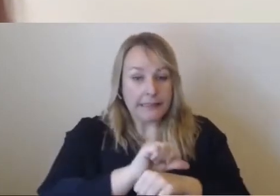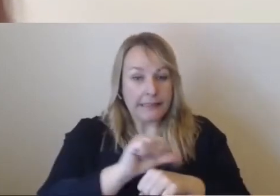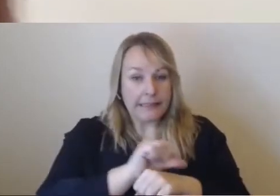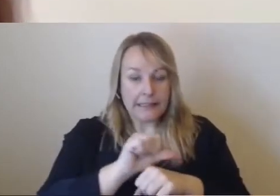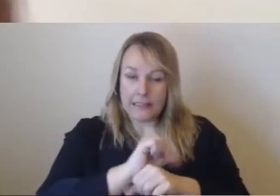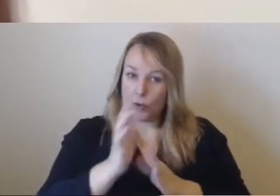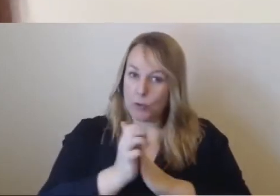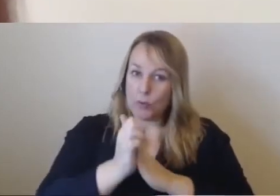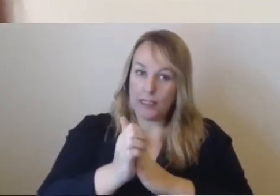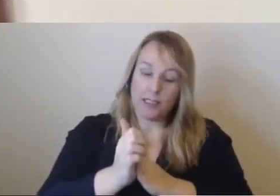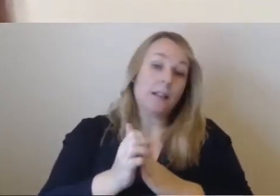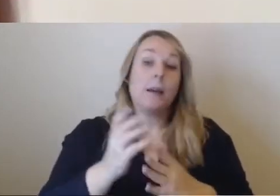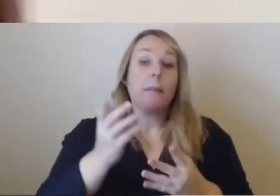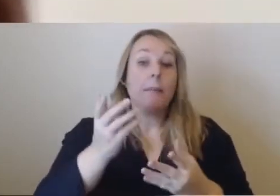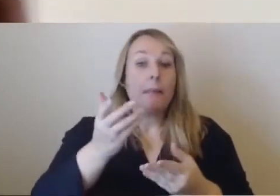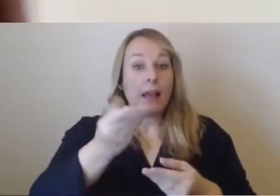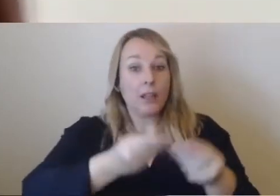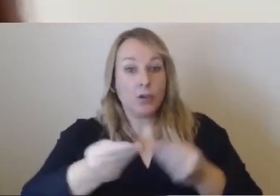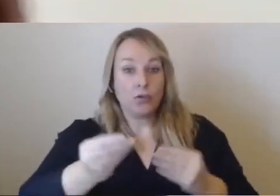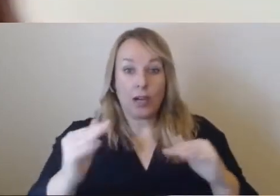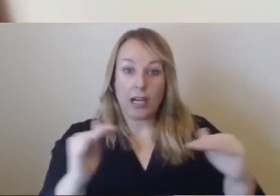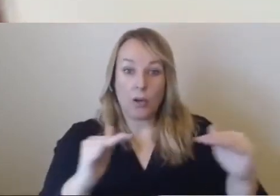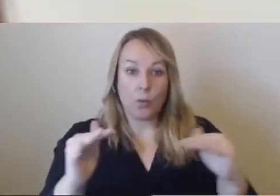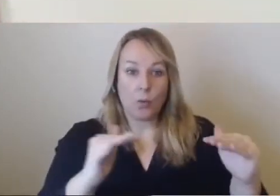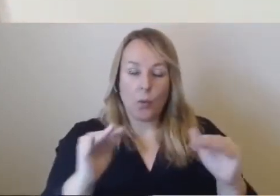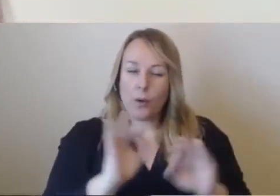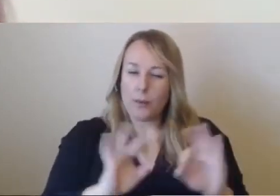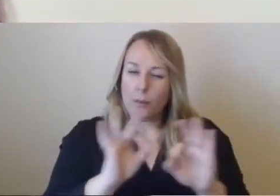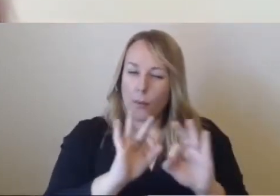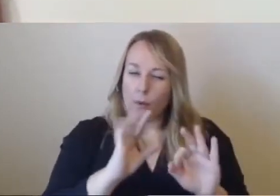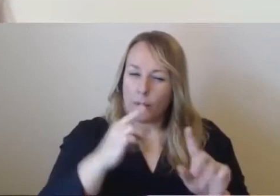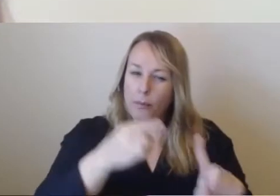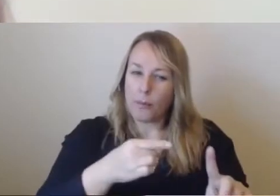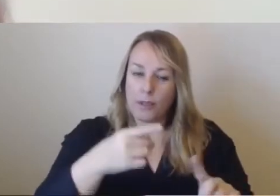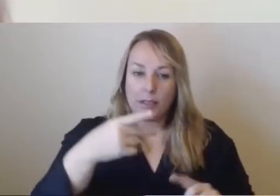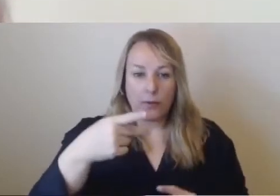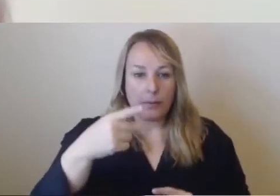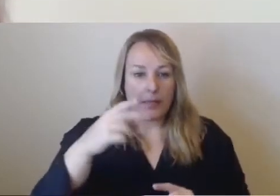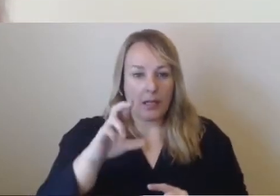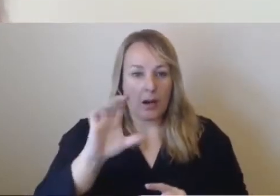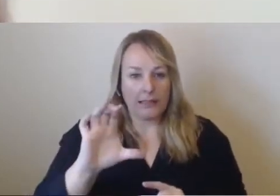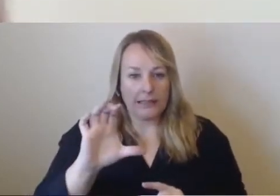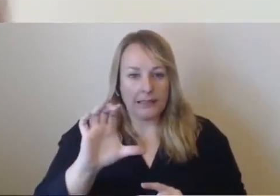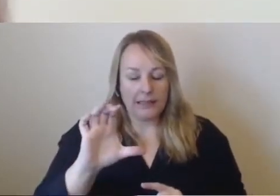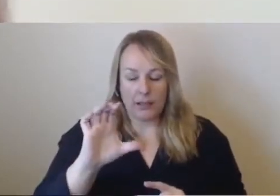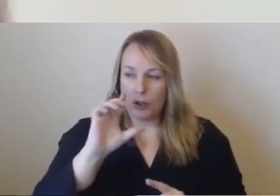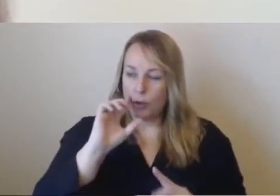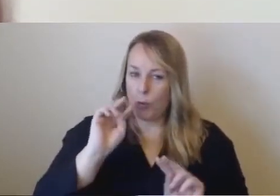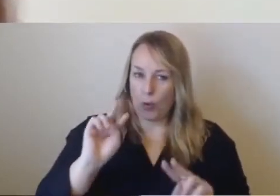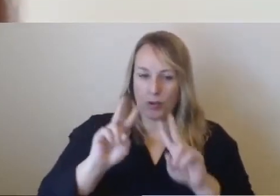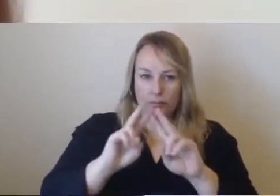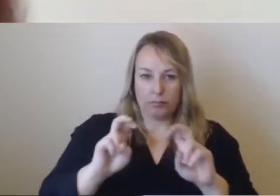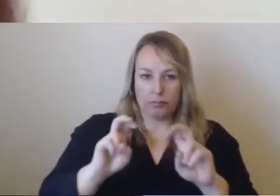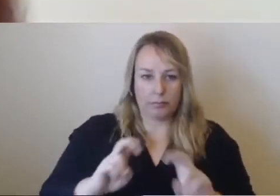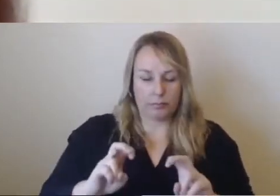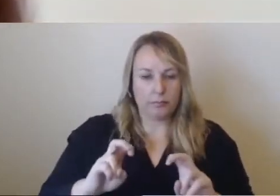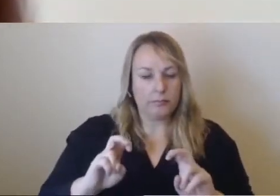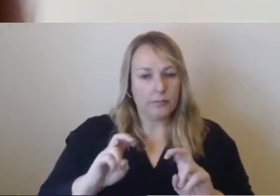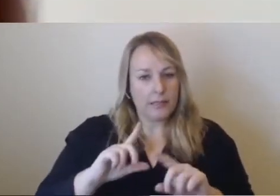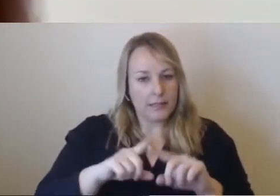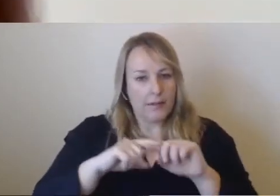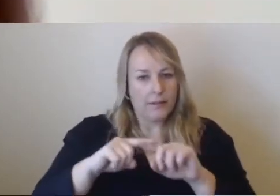think there were some important points for the PRC in thinking through its self-reliance. And one of the most important was with ZTE, the